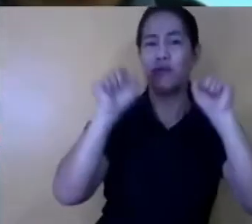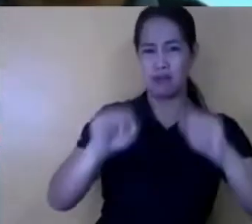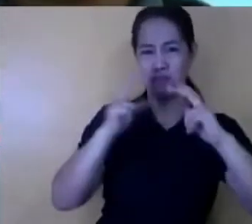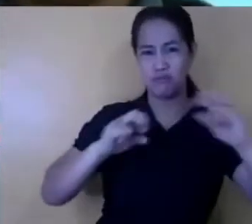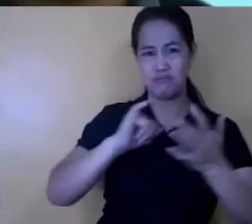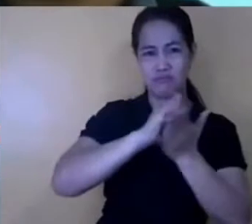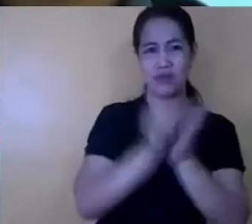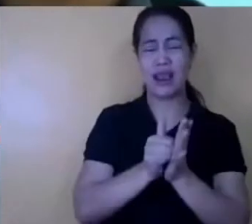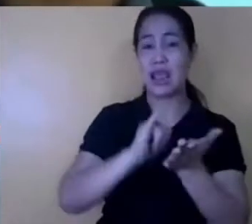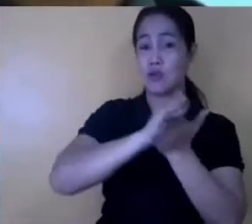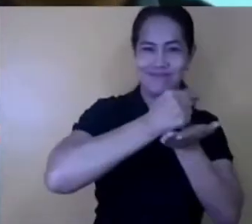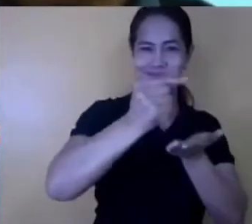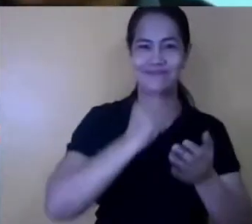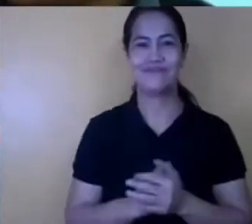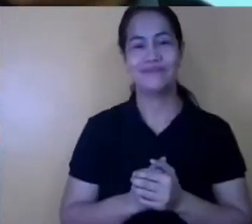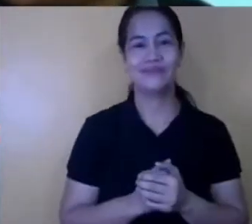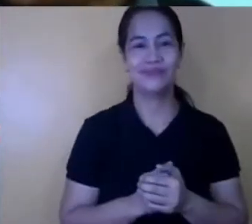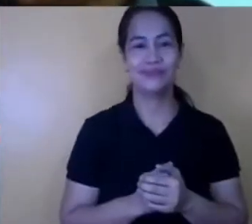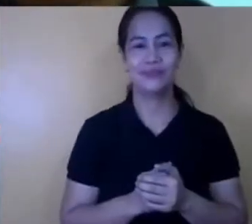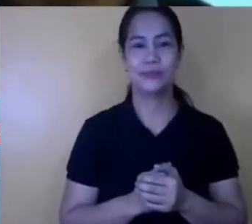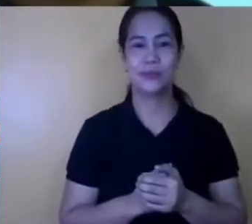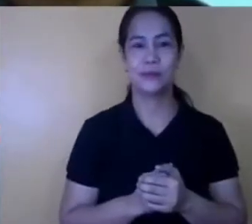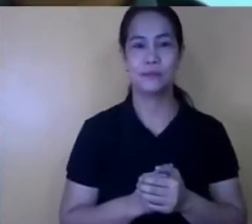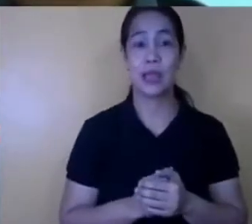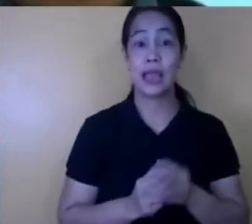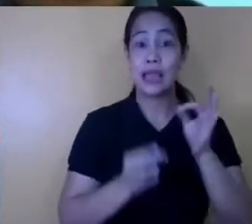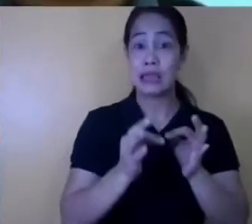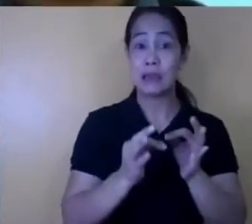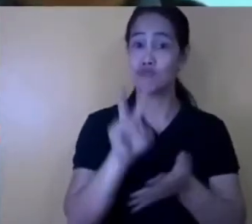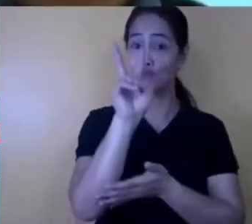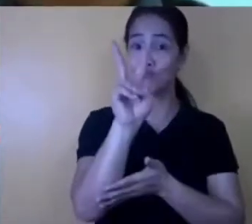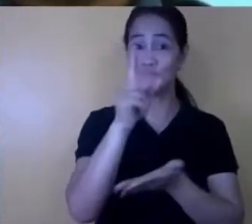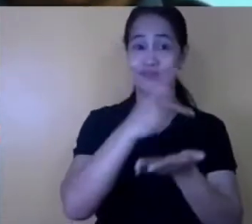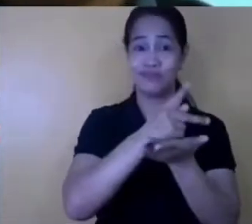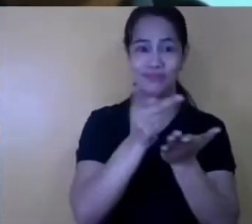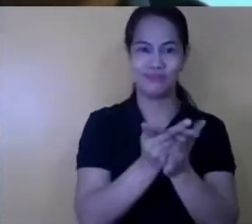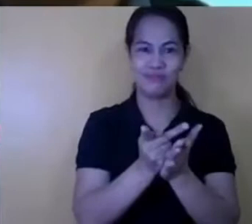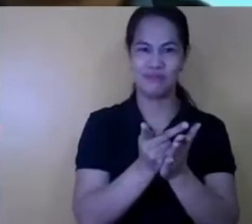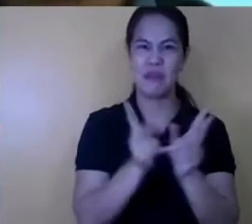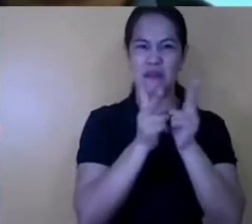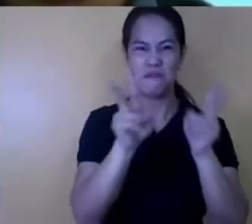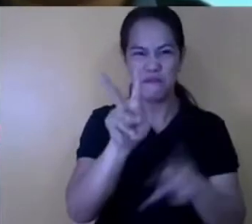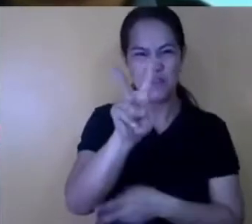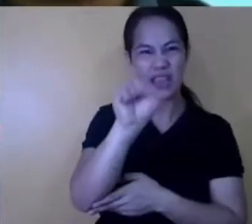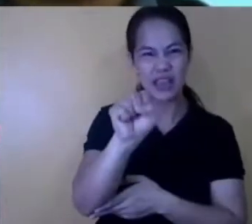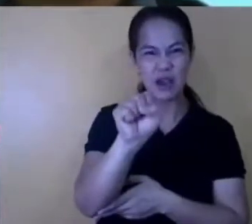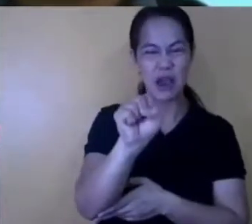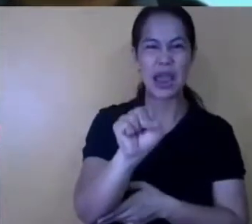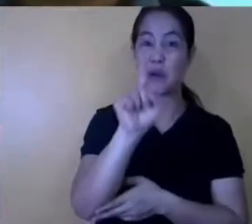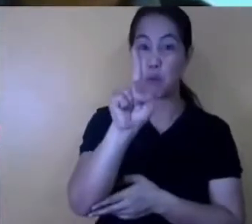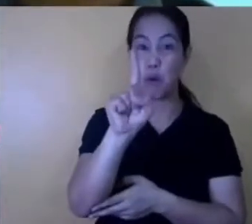you get an outstanding rating. In 2 components, very satisfactory. In 1 component,